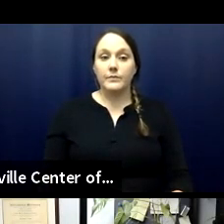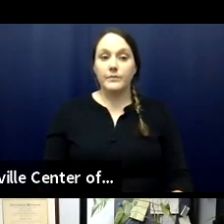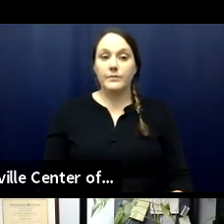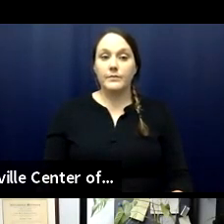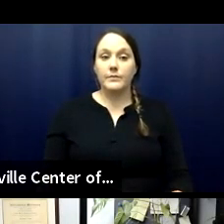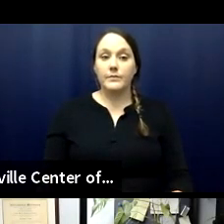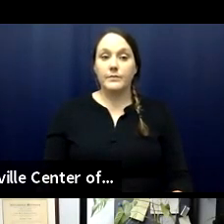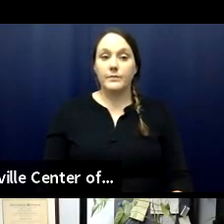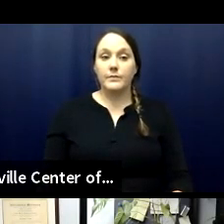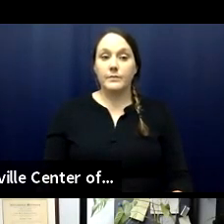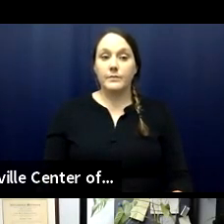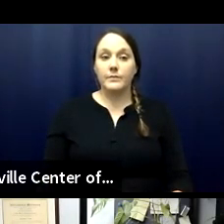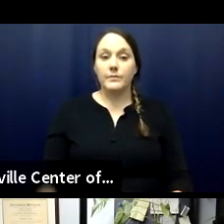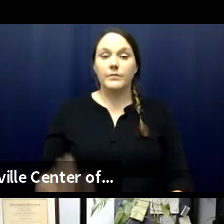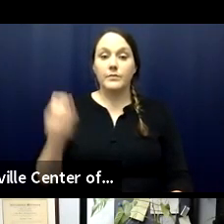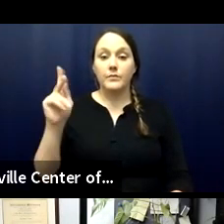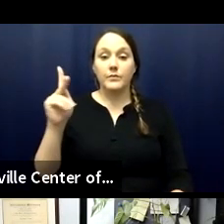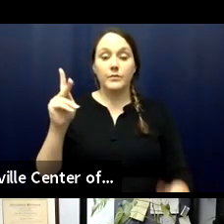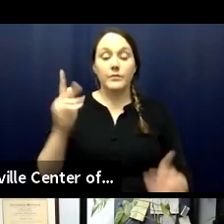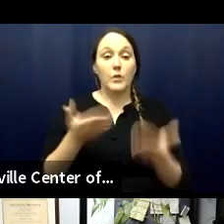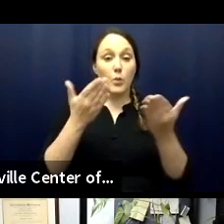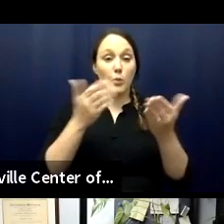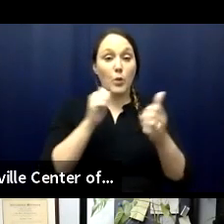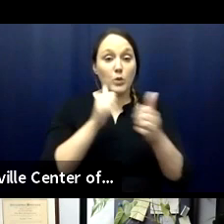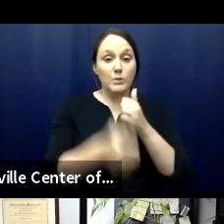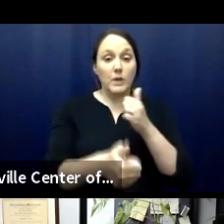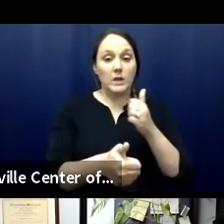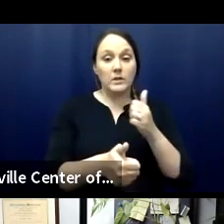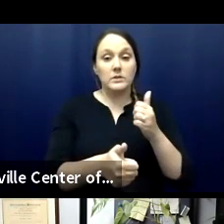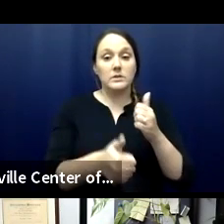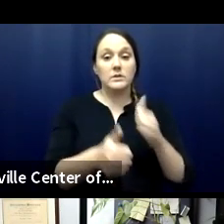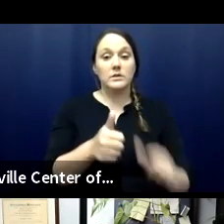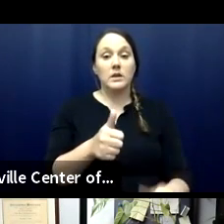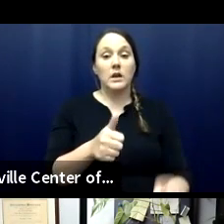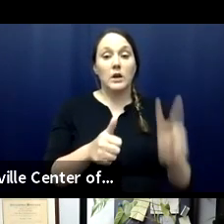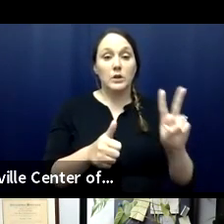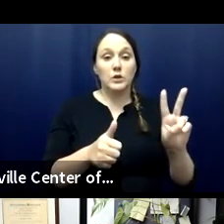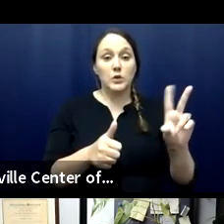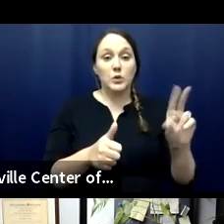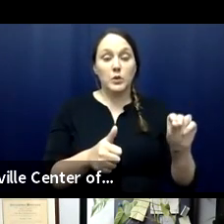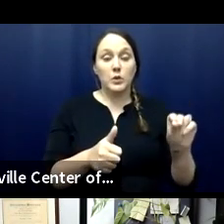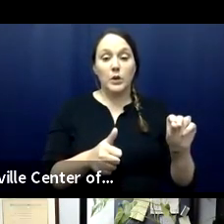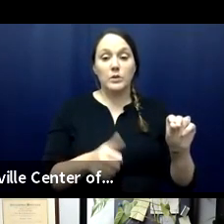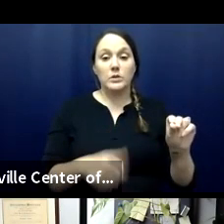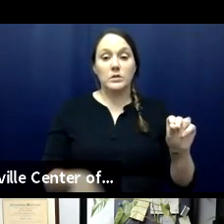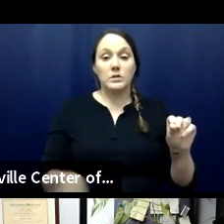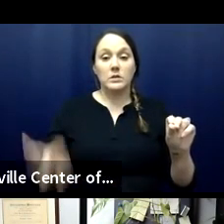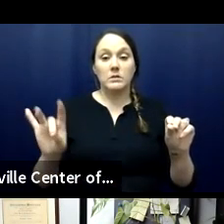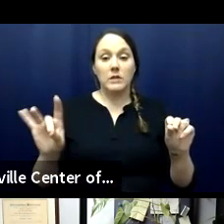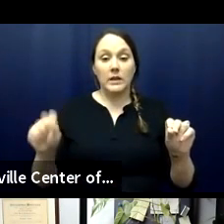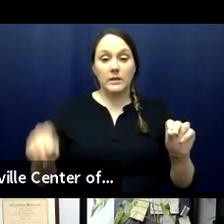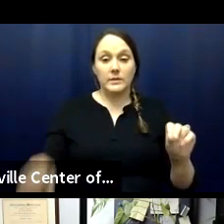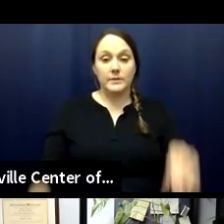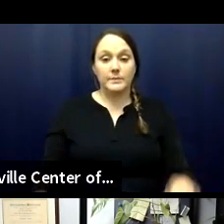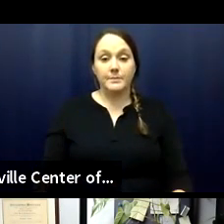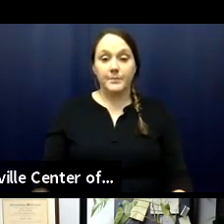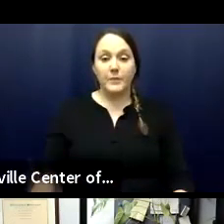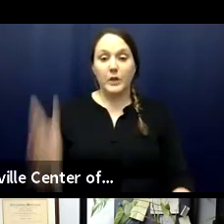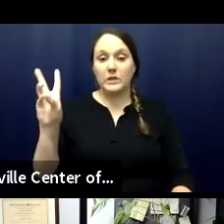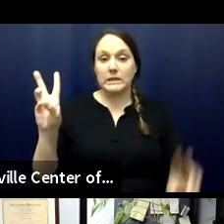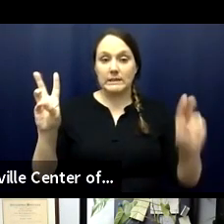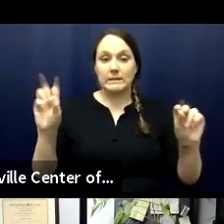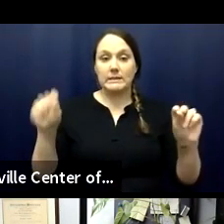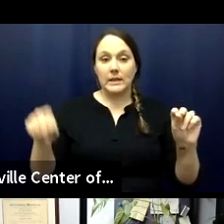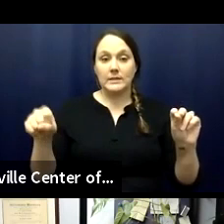Okay. Motion passes 2 noes and 6